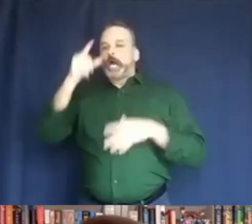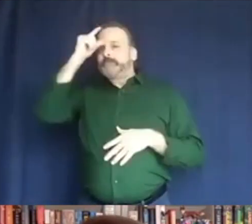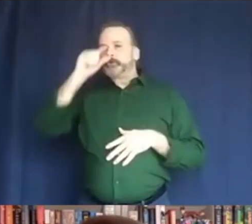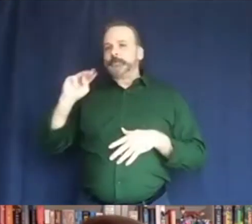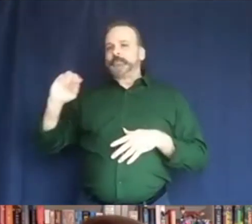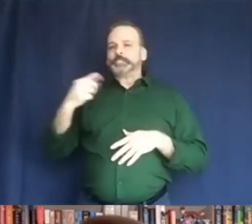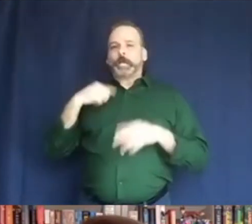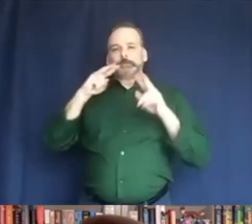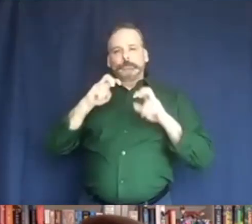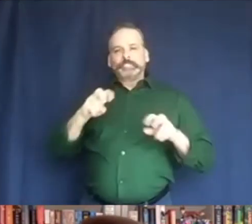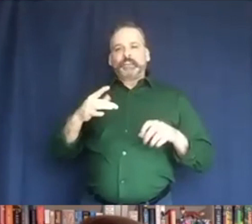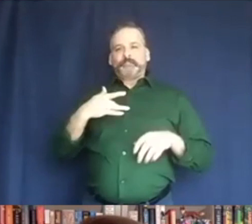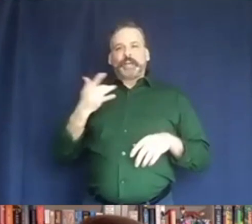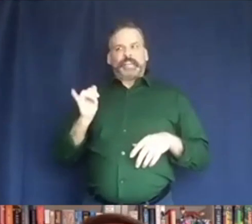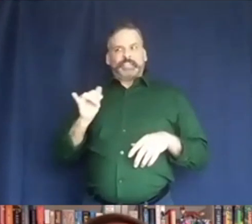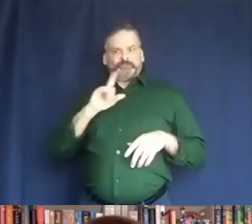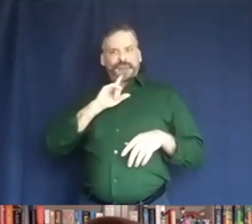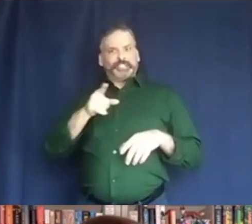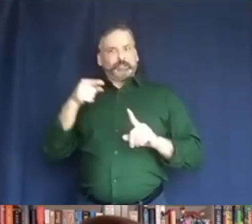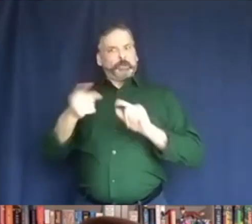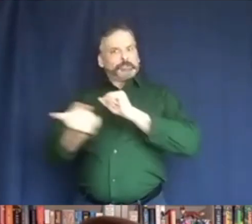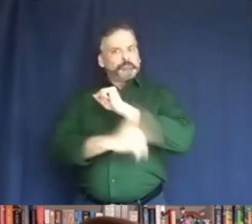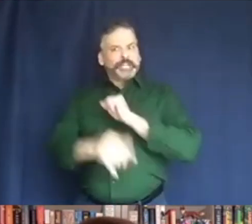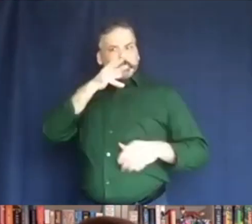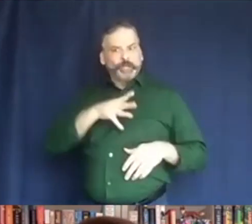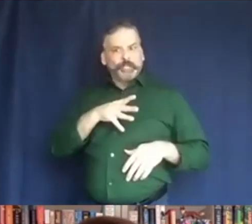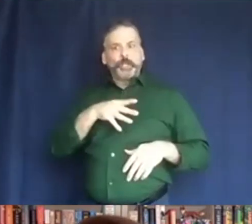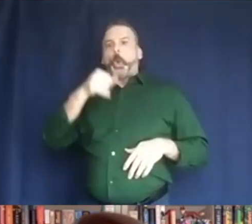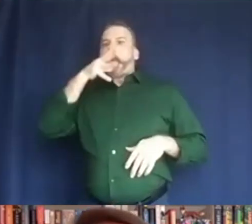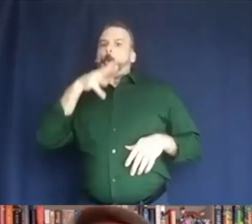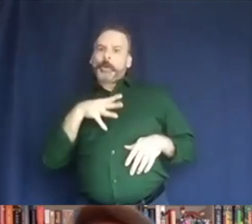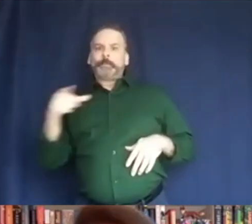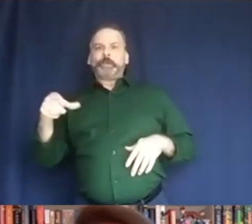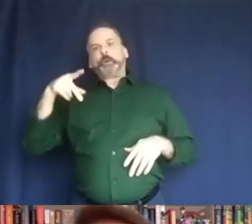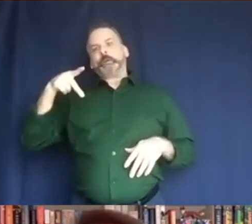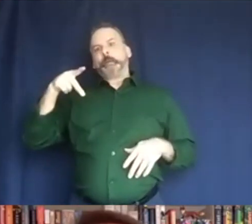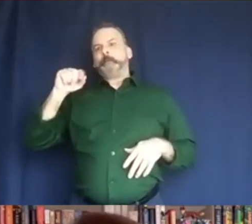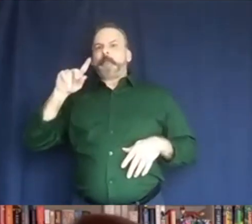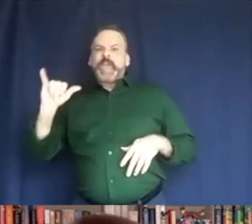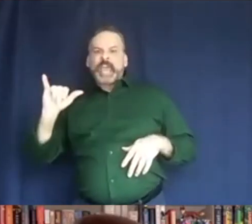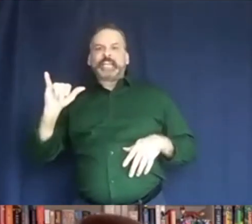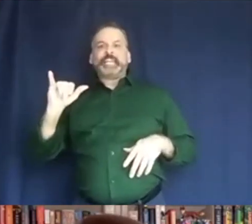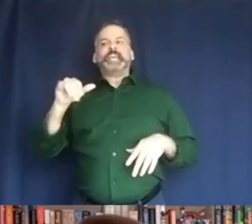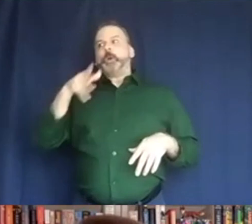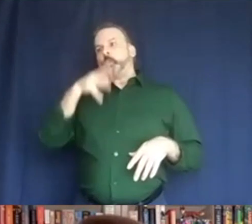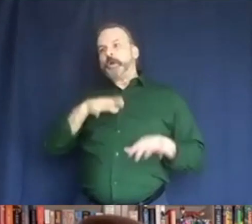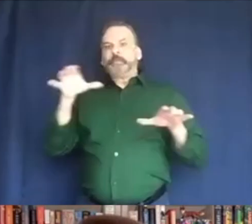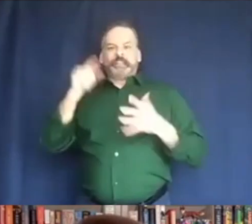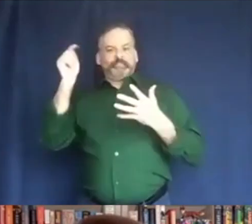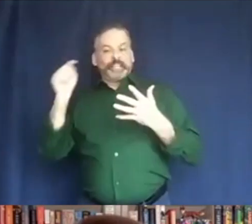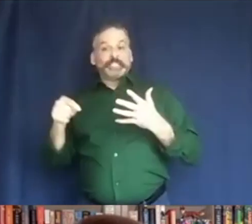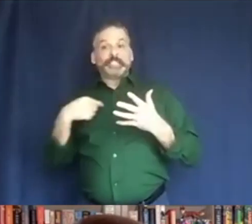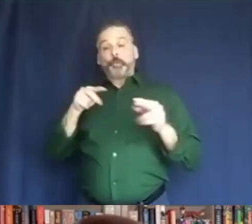a lot like it was about punishing women. Like women got petty and women did this and women, and of course, we're looking at some of the actions